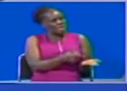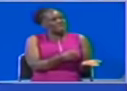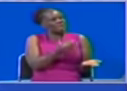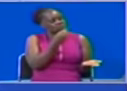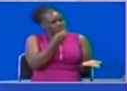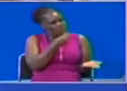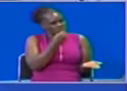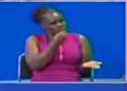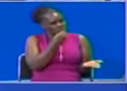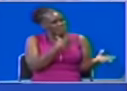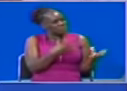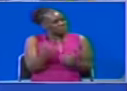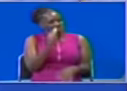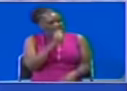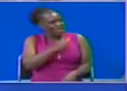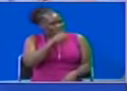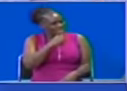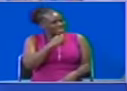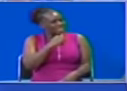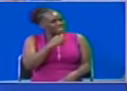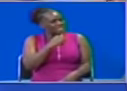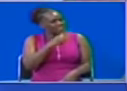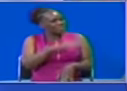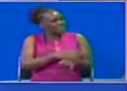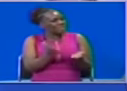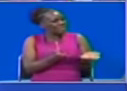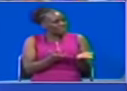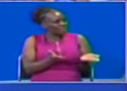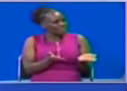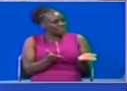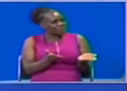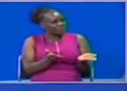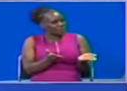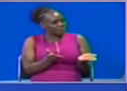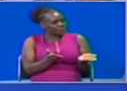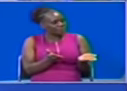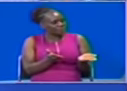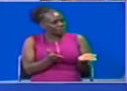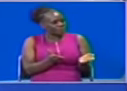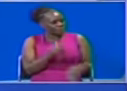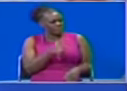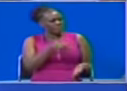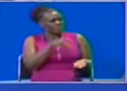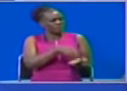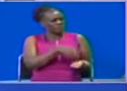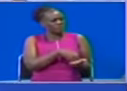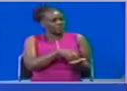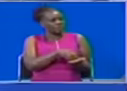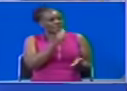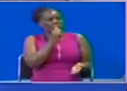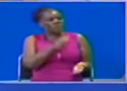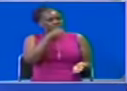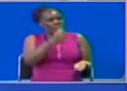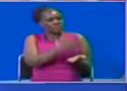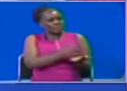tables, have to go to the private sector to seek services there. So this is a situation in which the private sector,